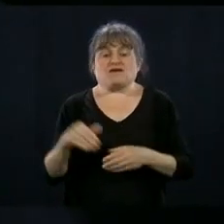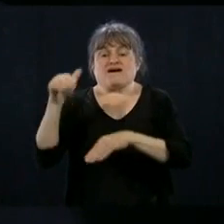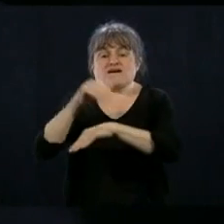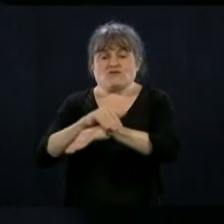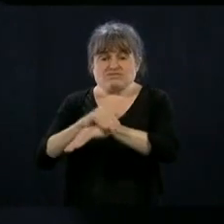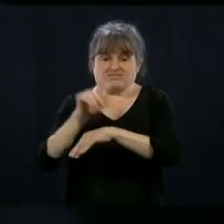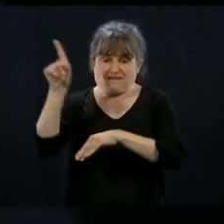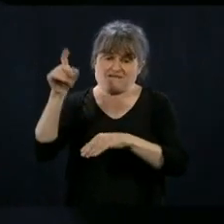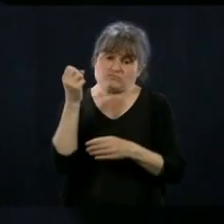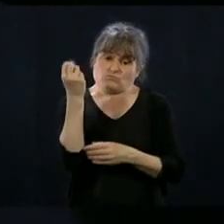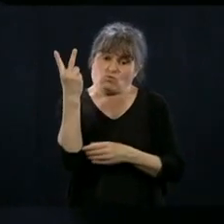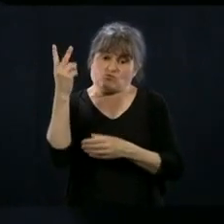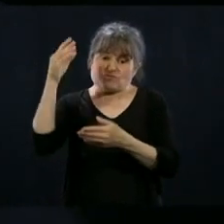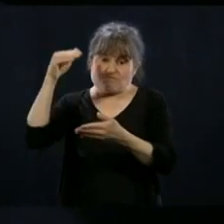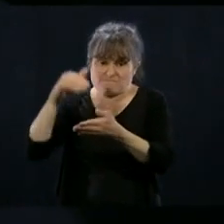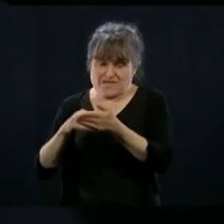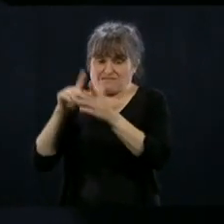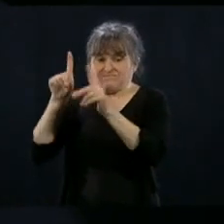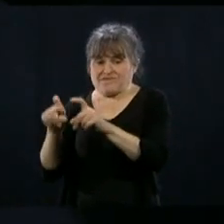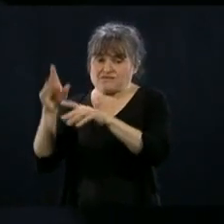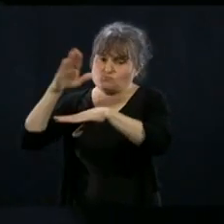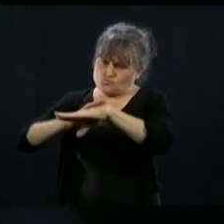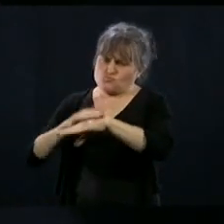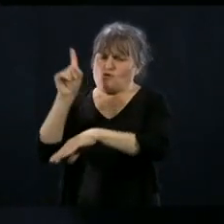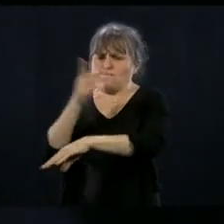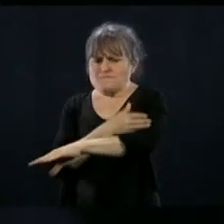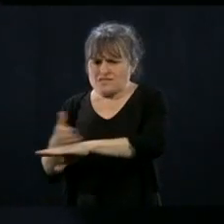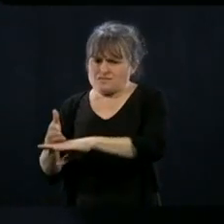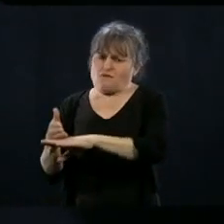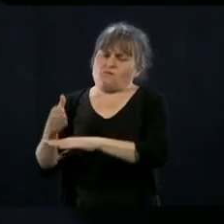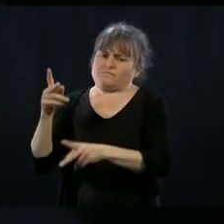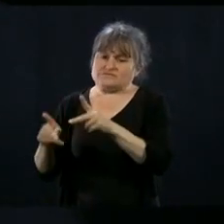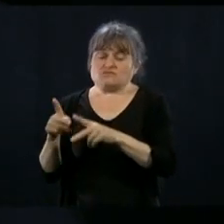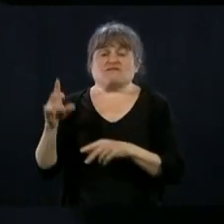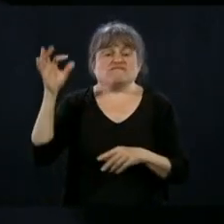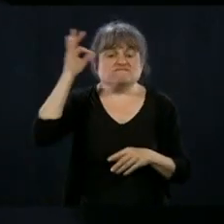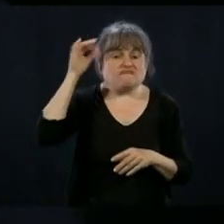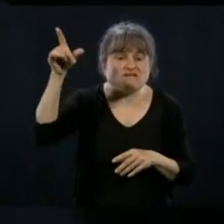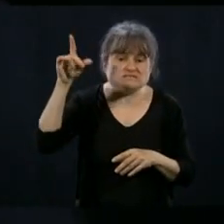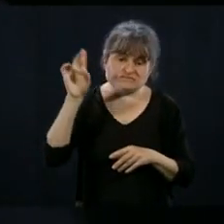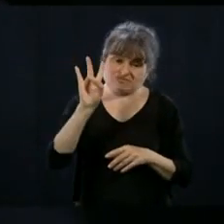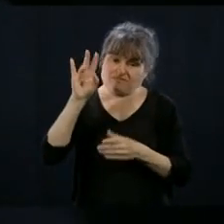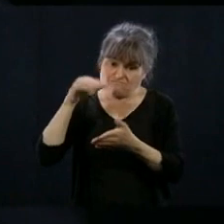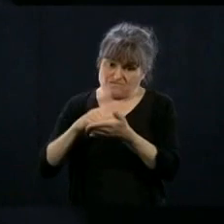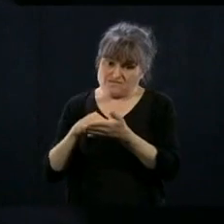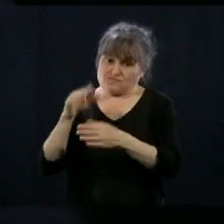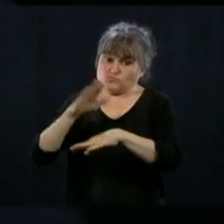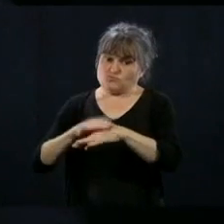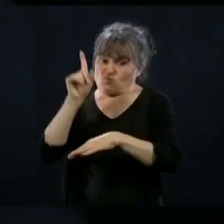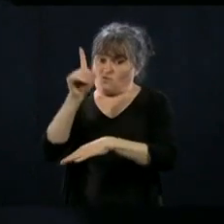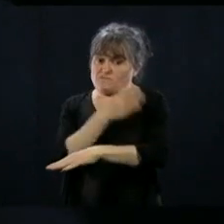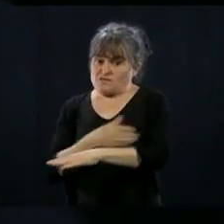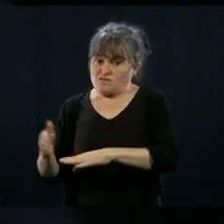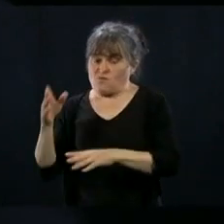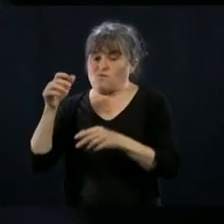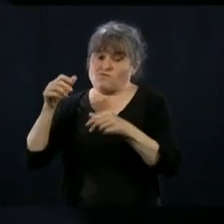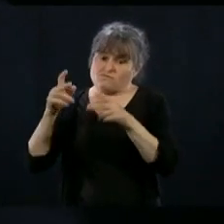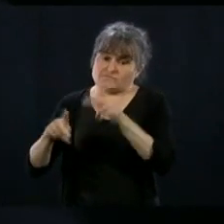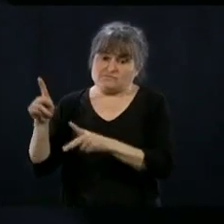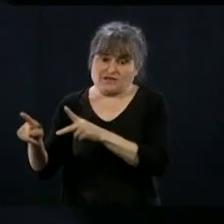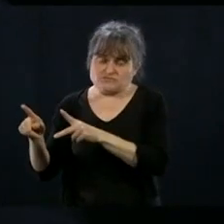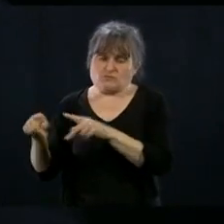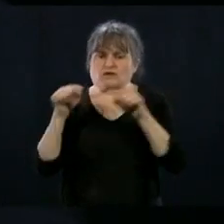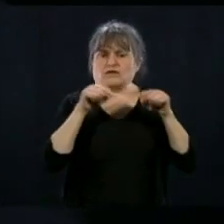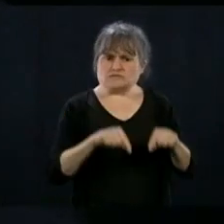In France, 7,000 tests per million. We're at 25,000. And what is predicted,